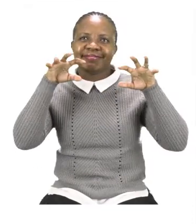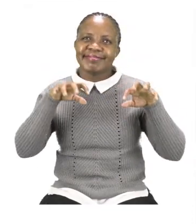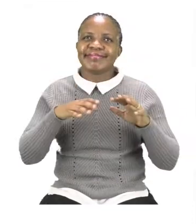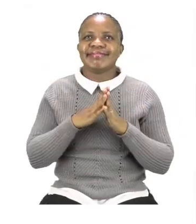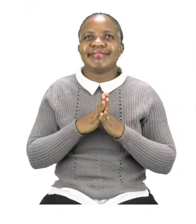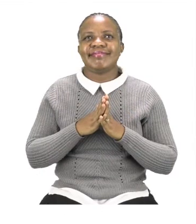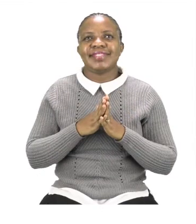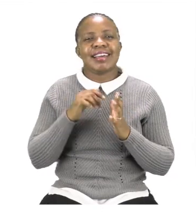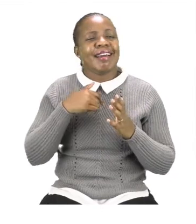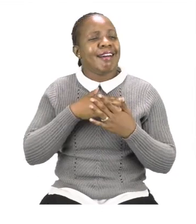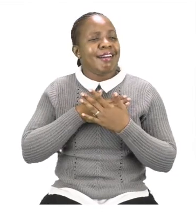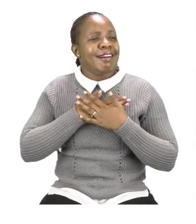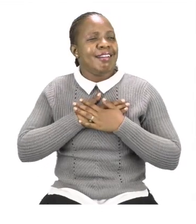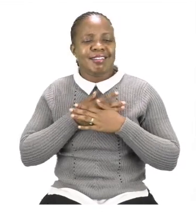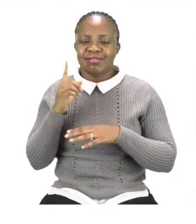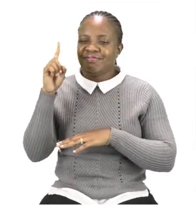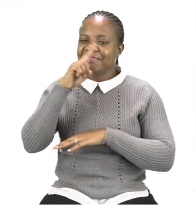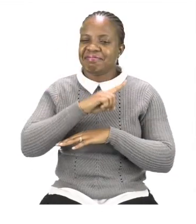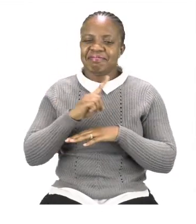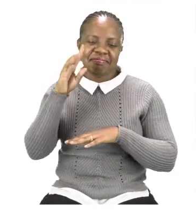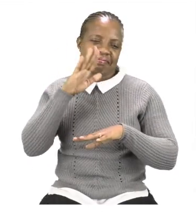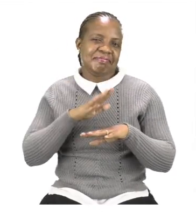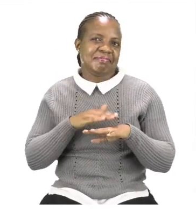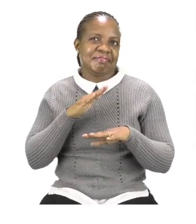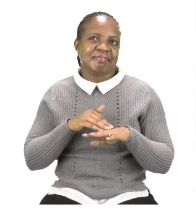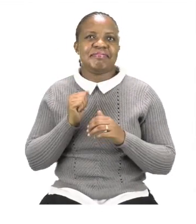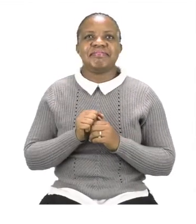I love these kinds of days.